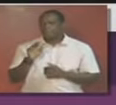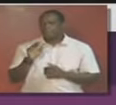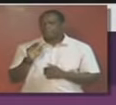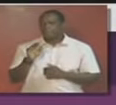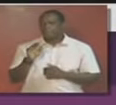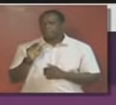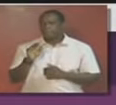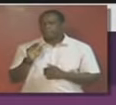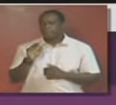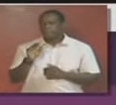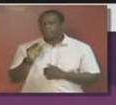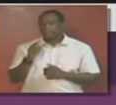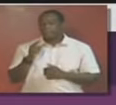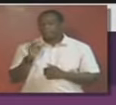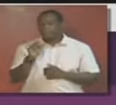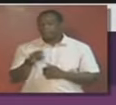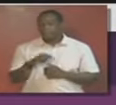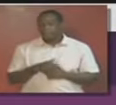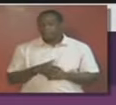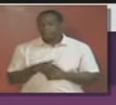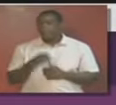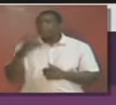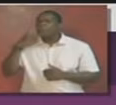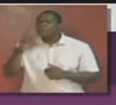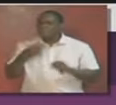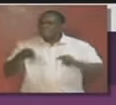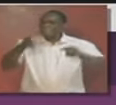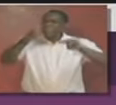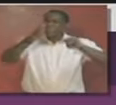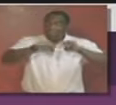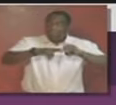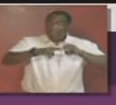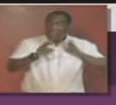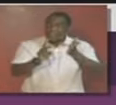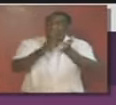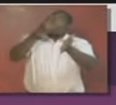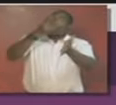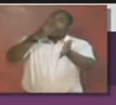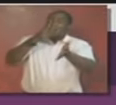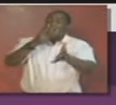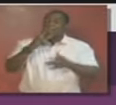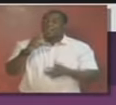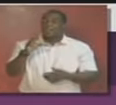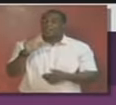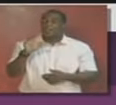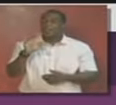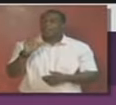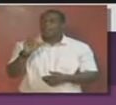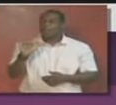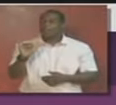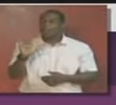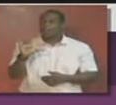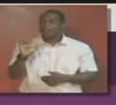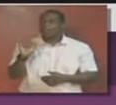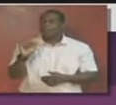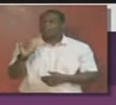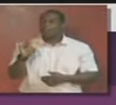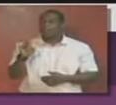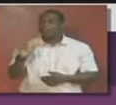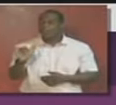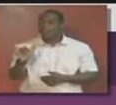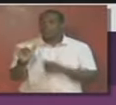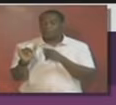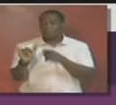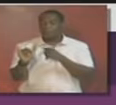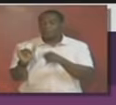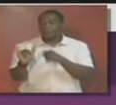this surge that you would have mentioned of numbers doubling, I know you cover the County Caroni district. Does that mean then that